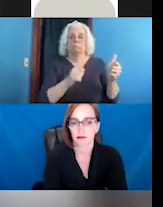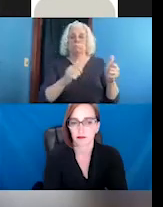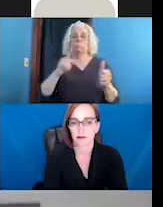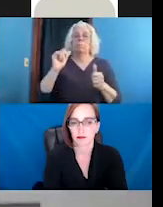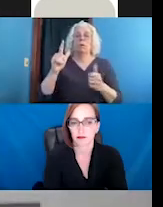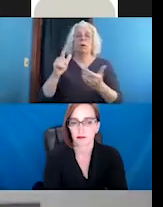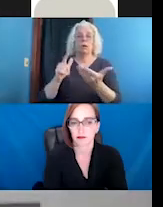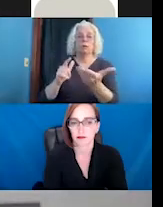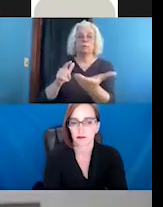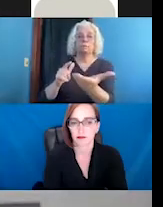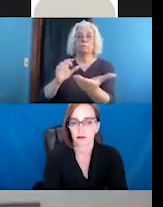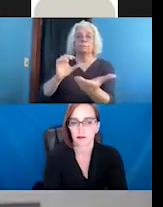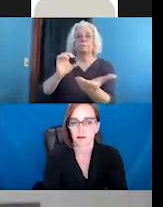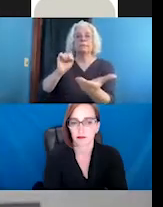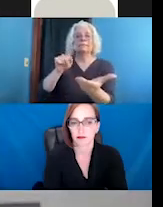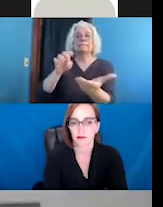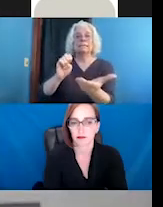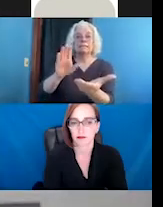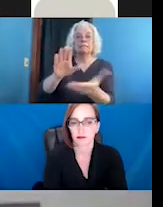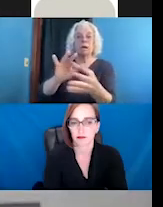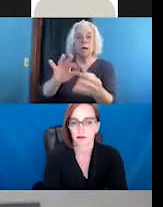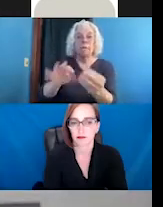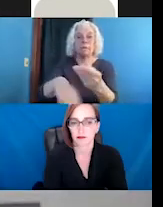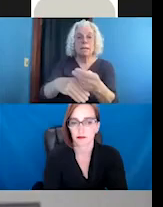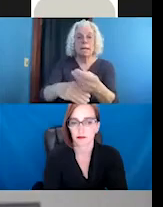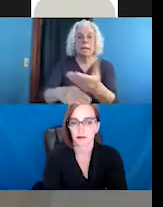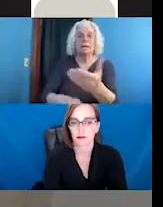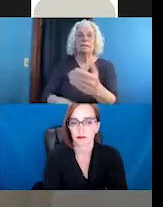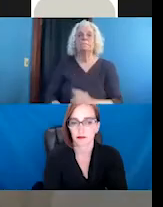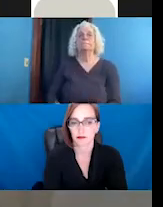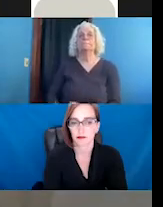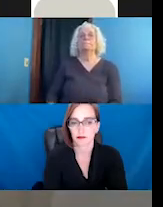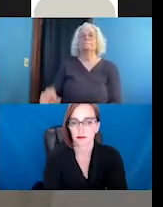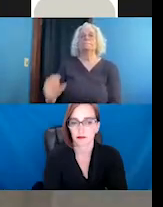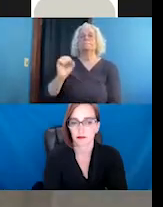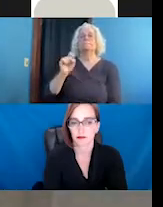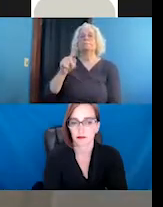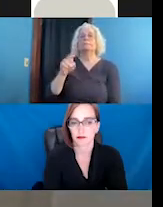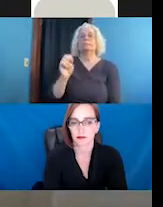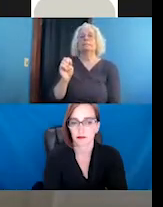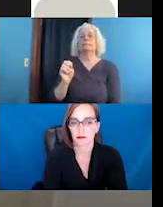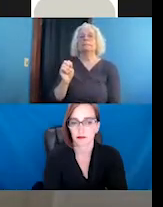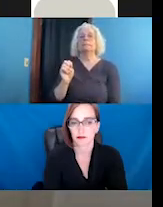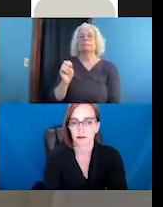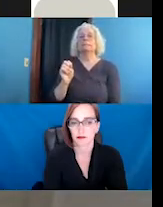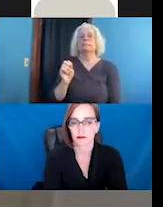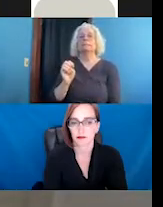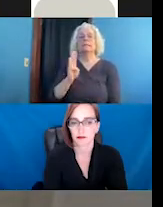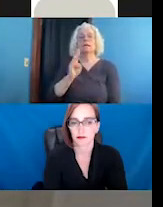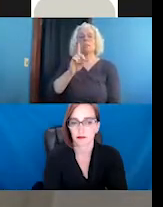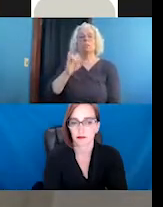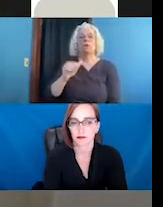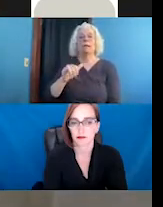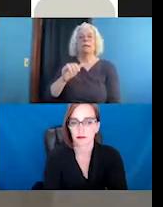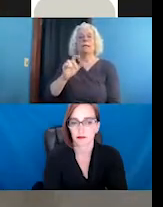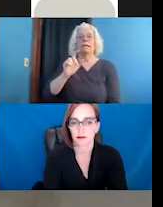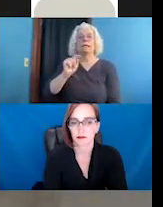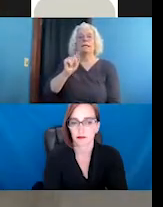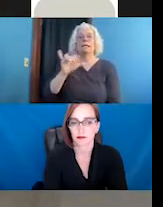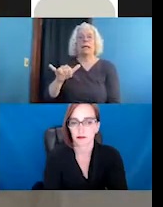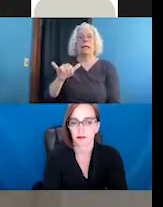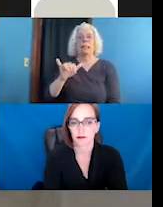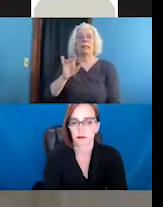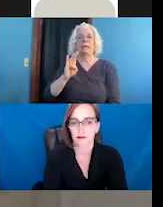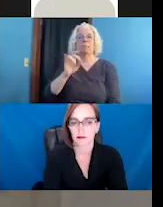any quick thoughts? Sure, yeah, we, Brenda, Talia, and Barty and I had a great conversation. I think